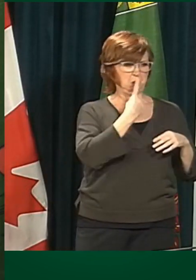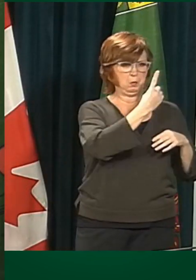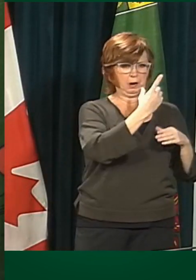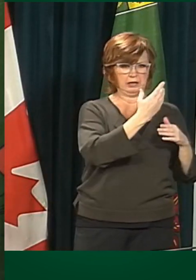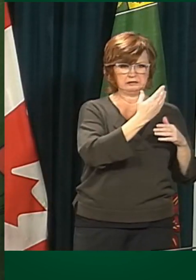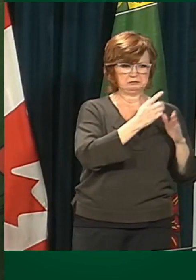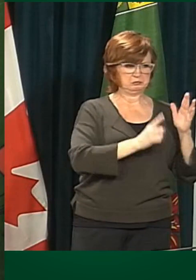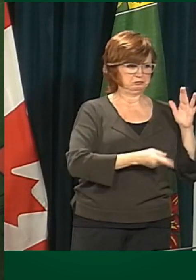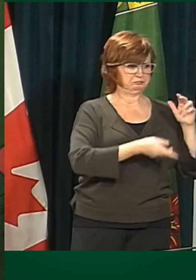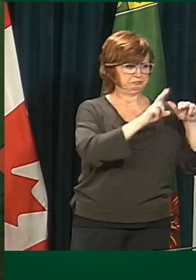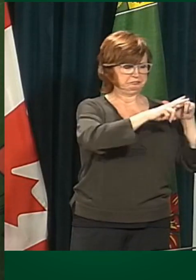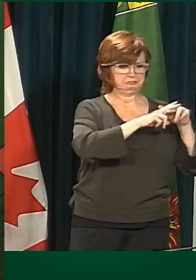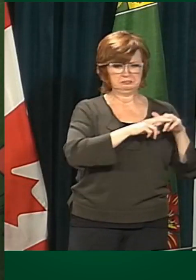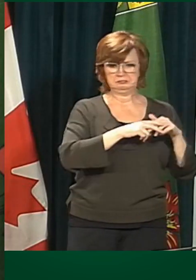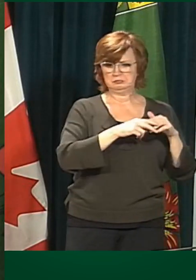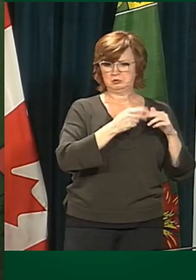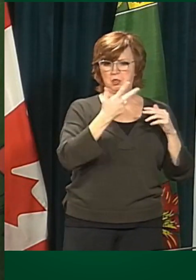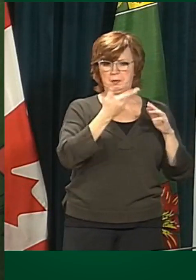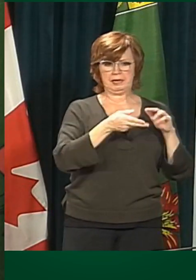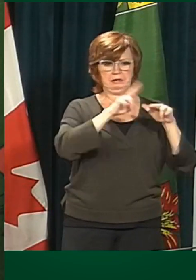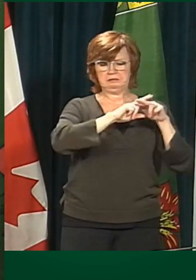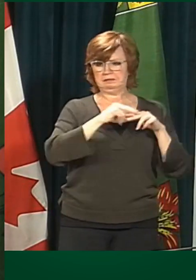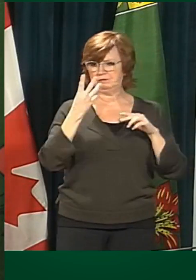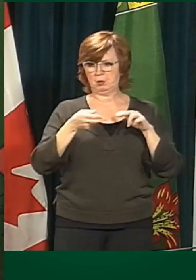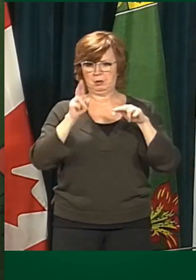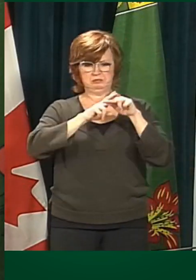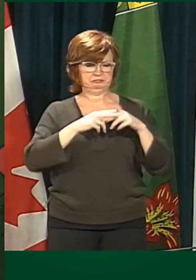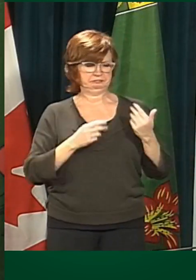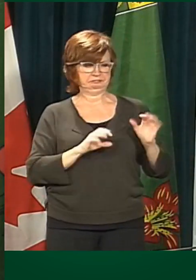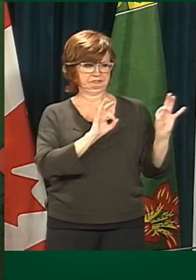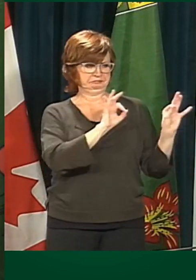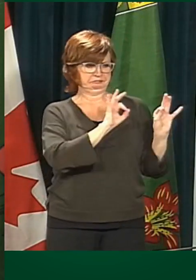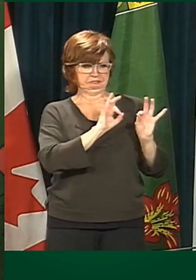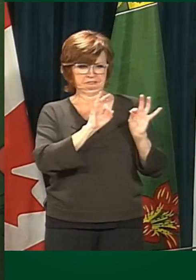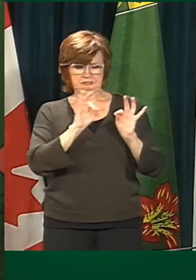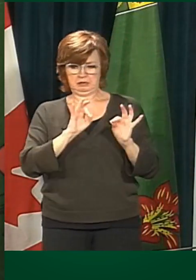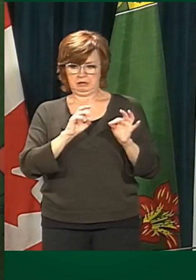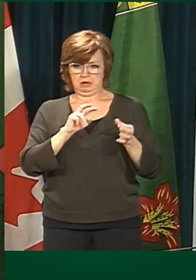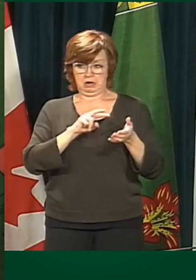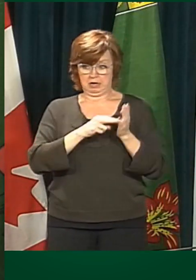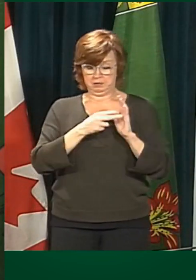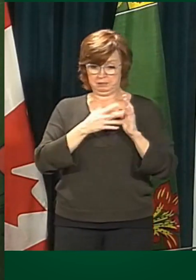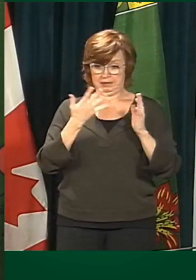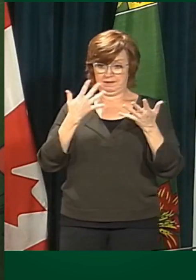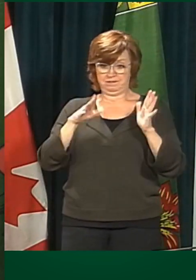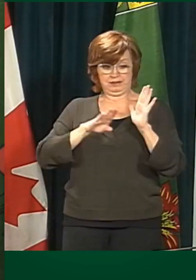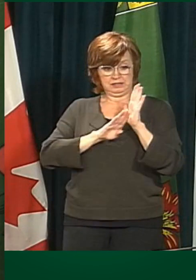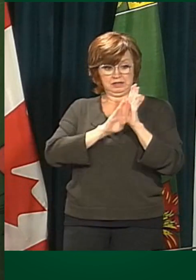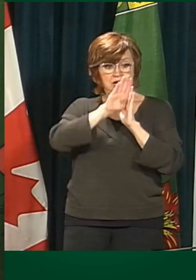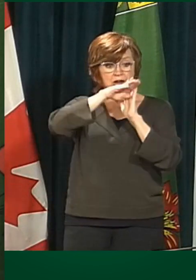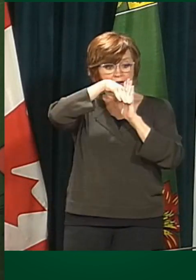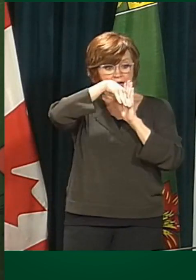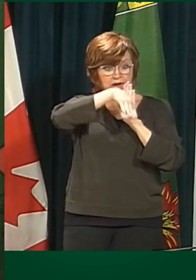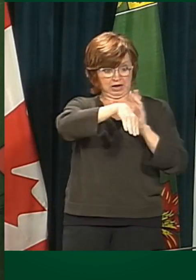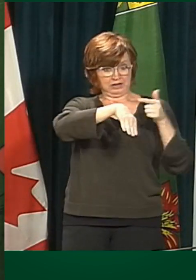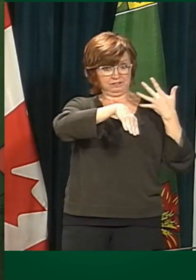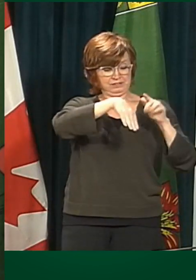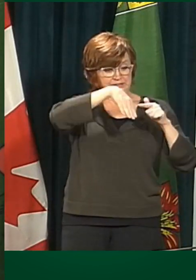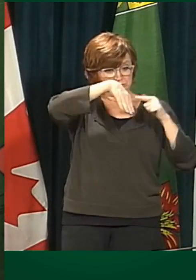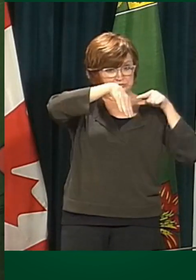to flatten the curve and it's even going down a bit. So does that mean that we've reached the peak in Saskatchewan, or are we kind of on the other side of this?